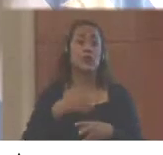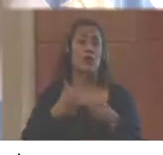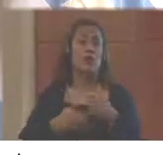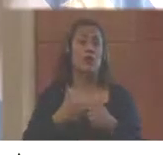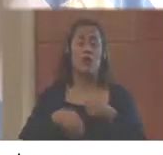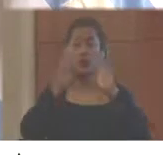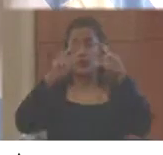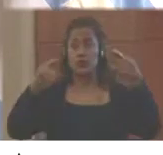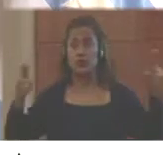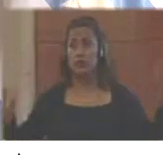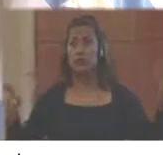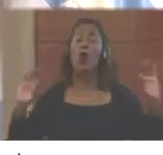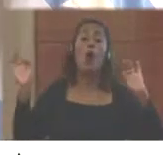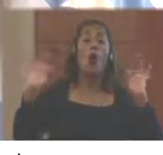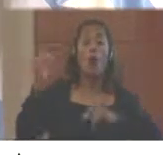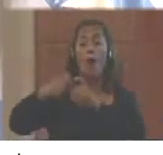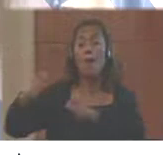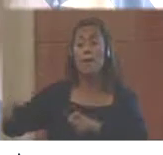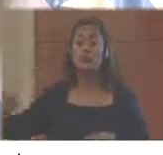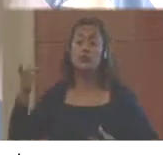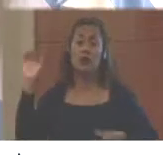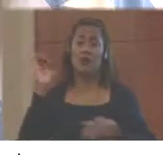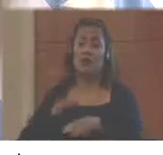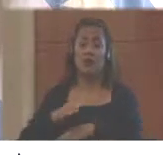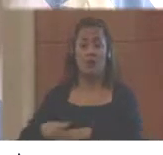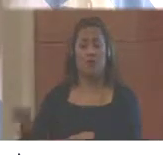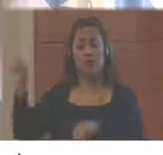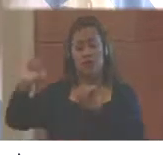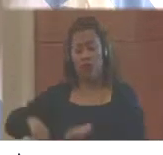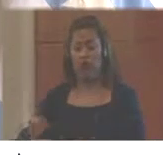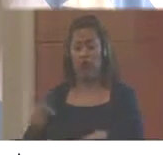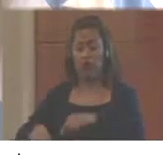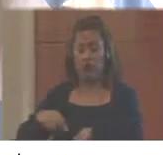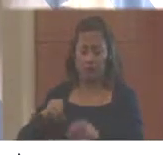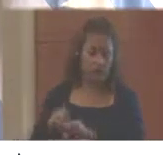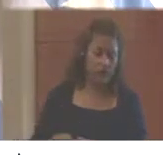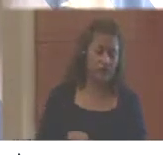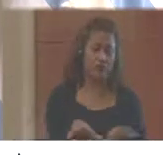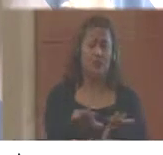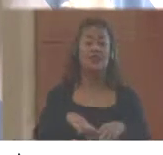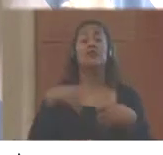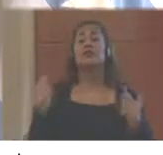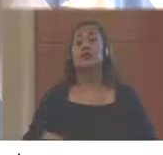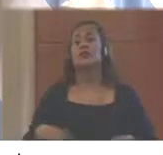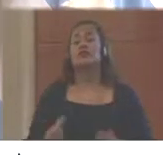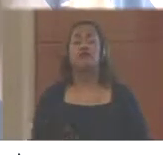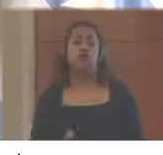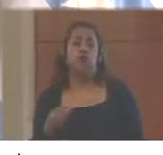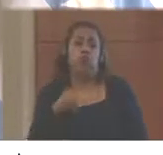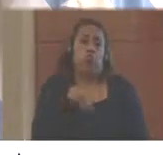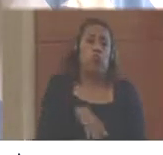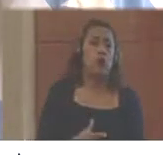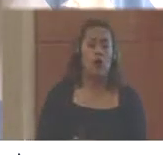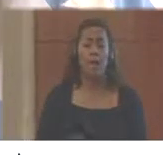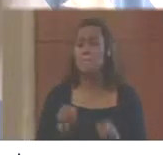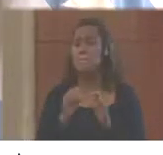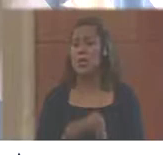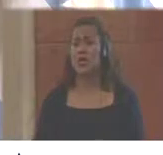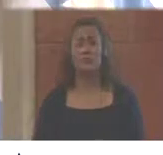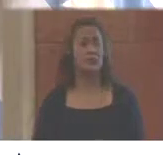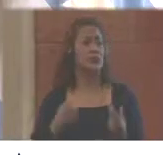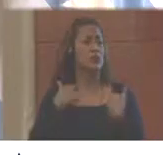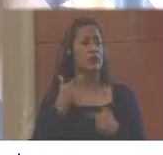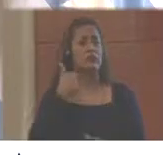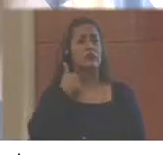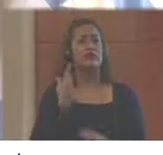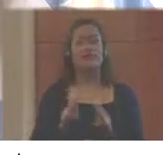on the national budget, and undermines the growth and development in the economy. It has also taught us that the